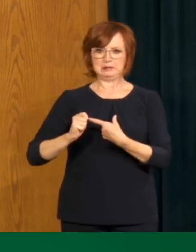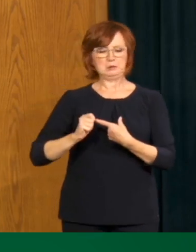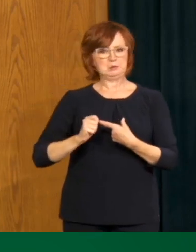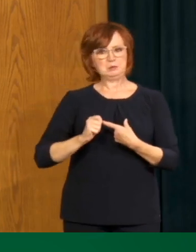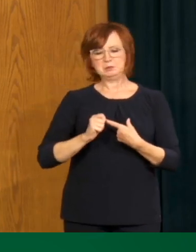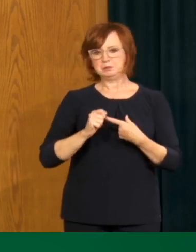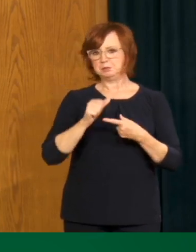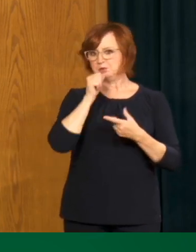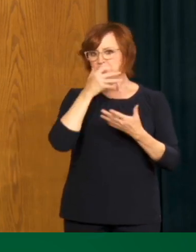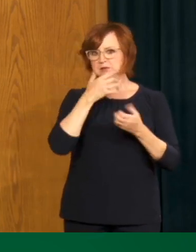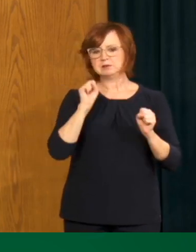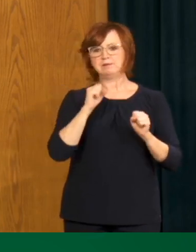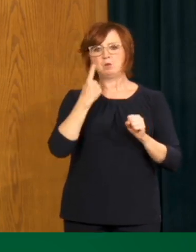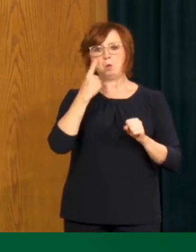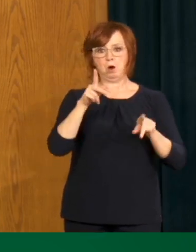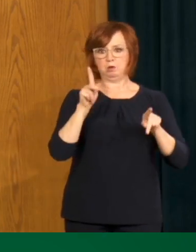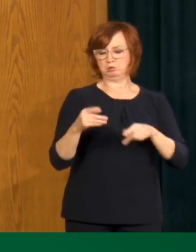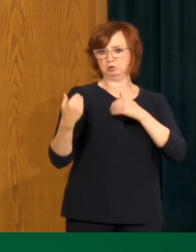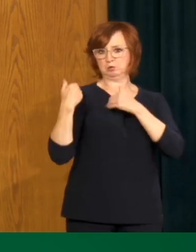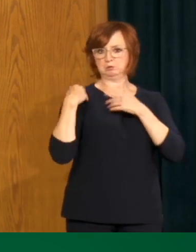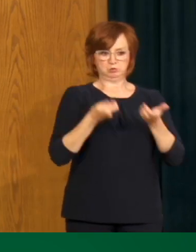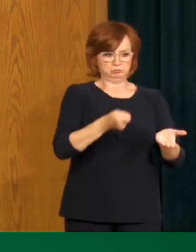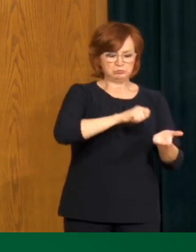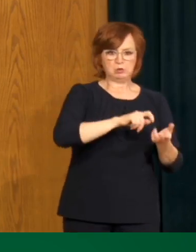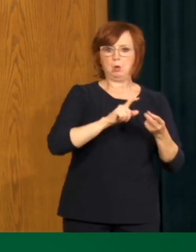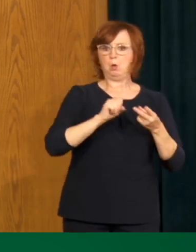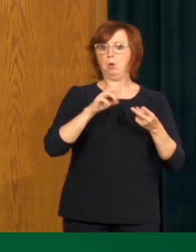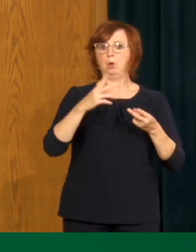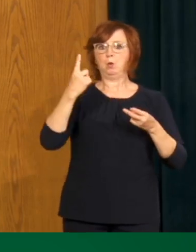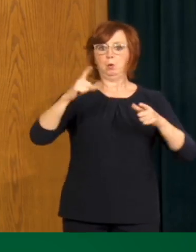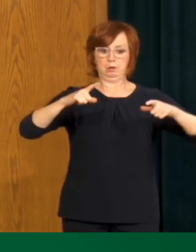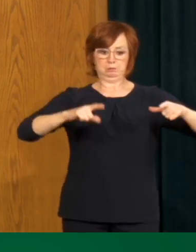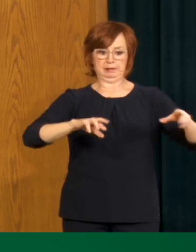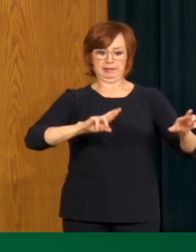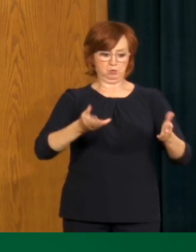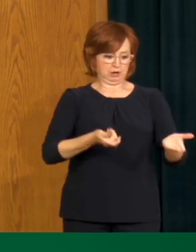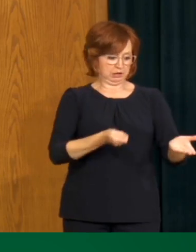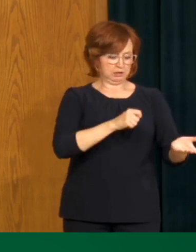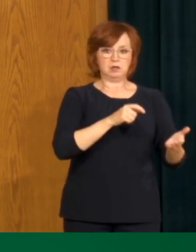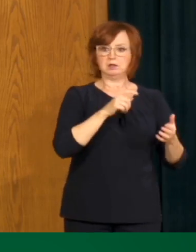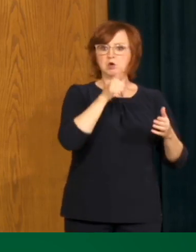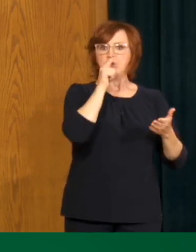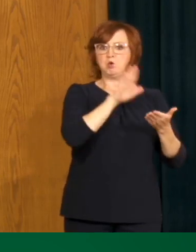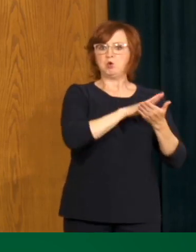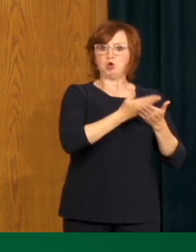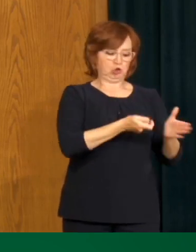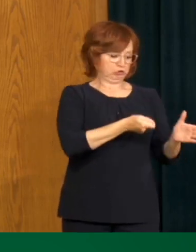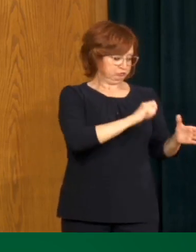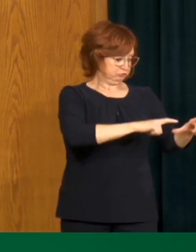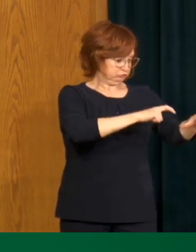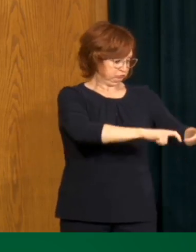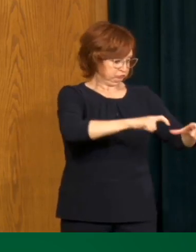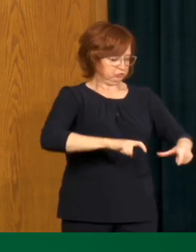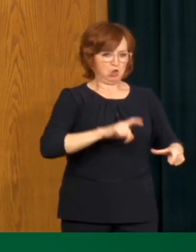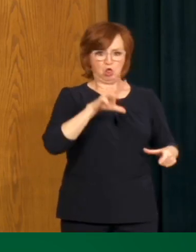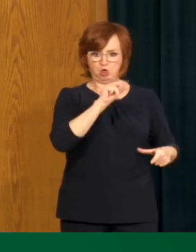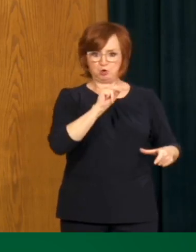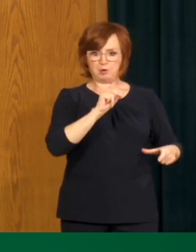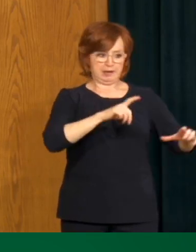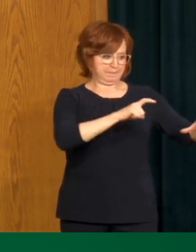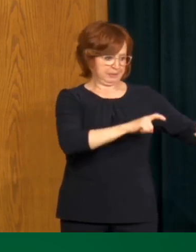events and from other jurisdictions as well, that's when transmission can also happen when people are close together, either